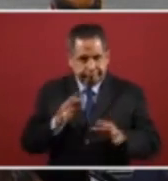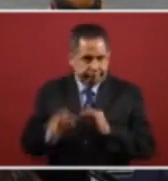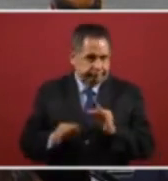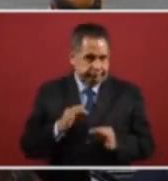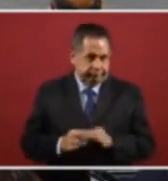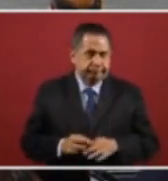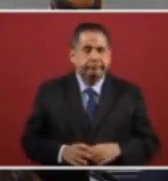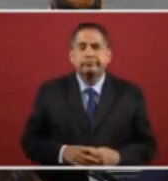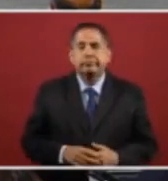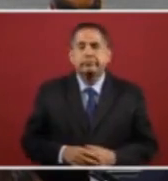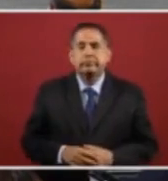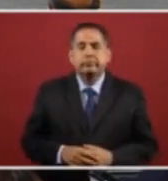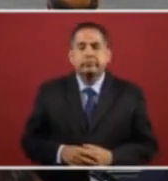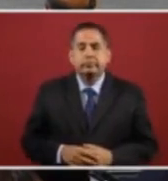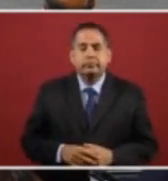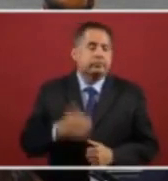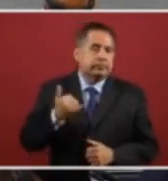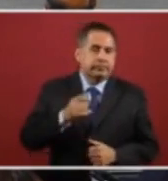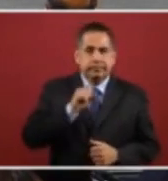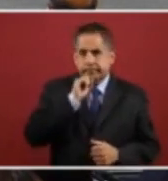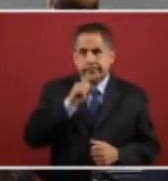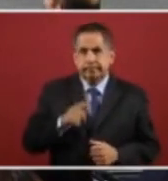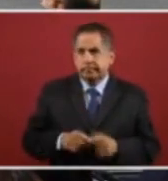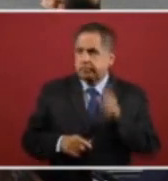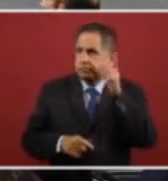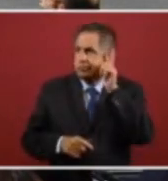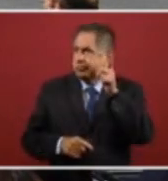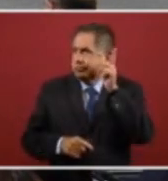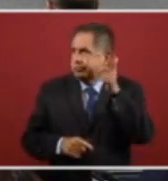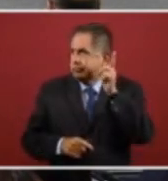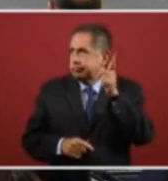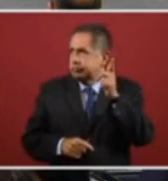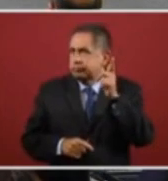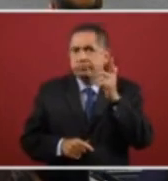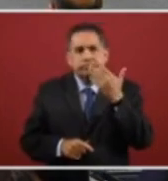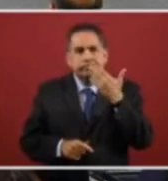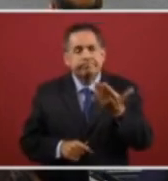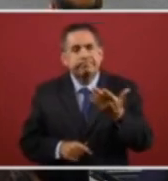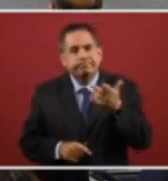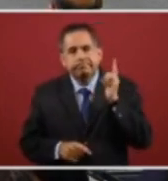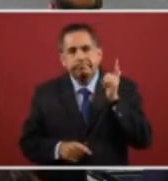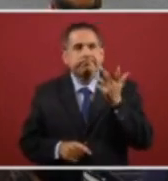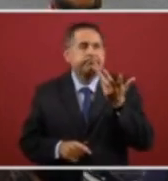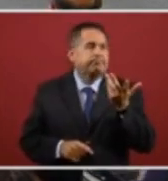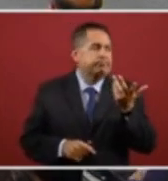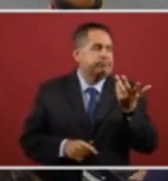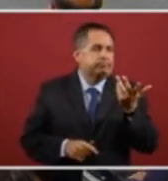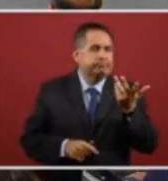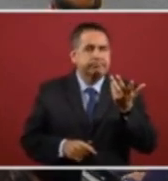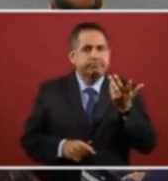because there is an agreement with them, and we are hopeful